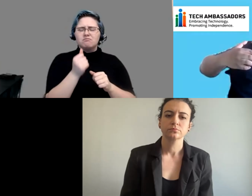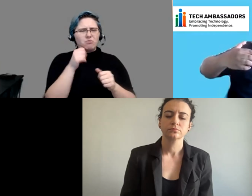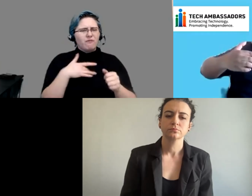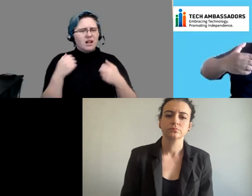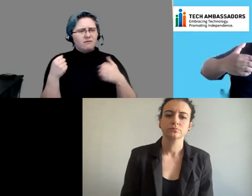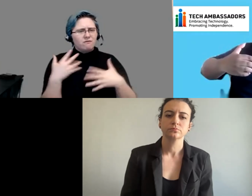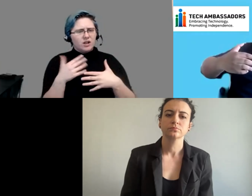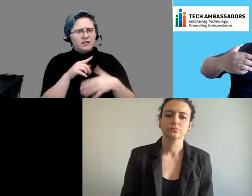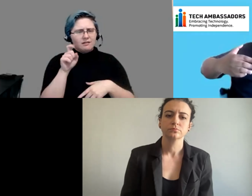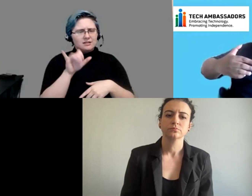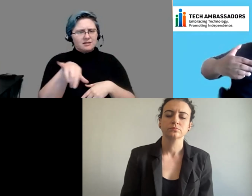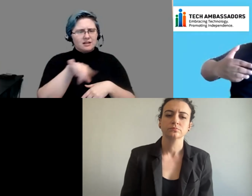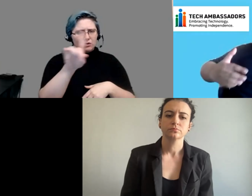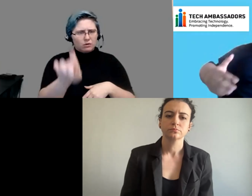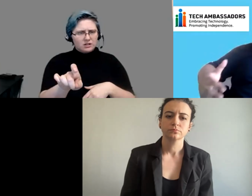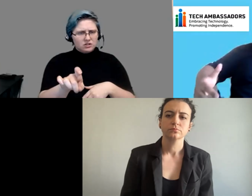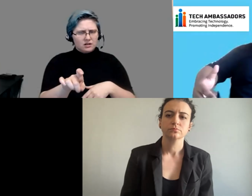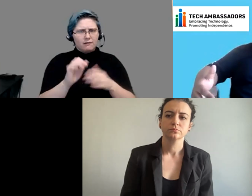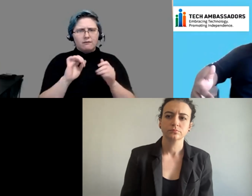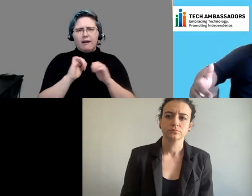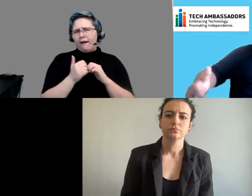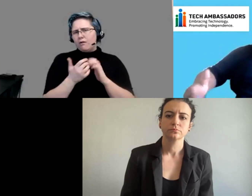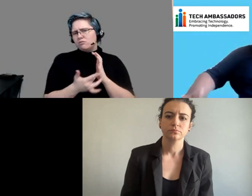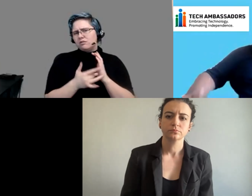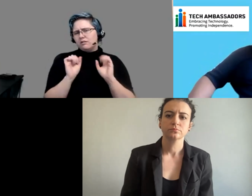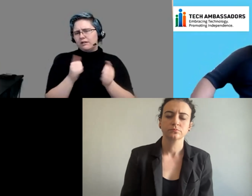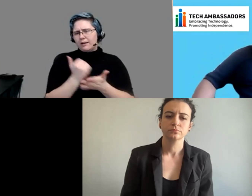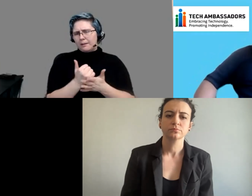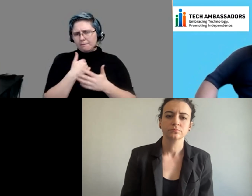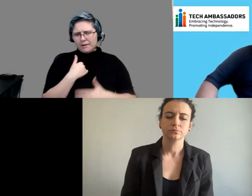ask the question of how technology can help me.